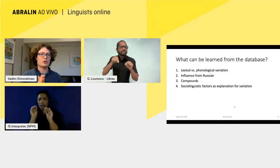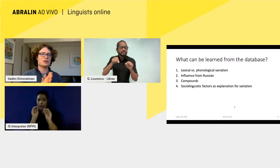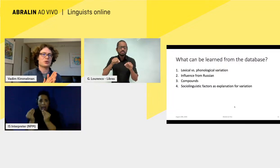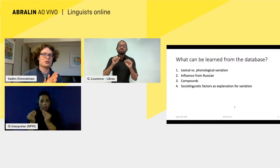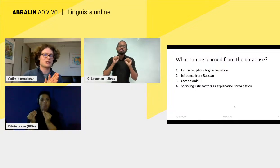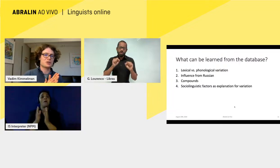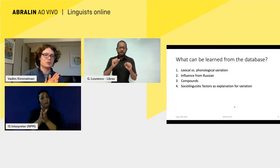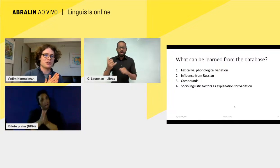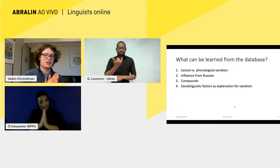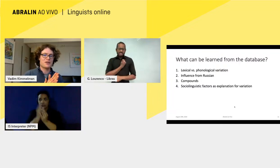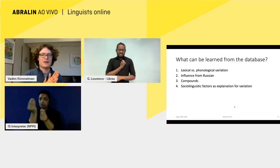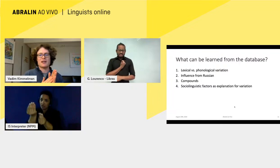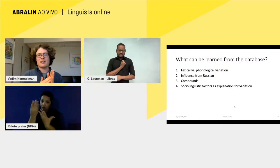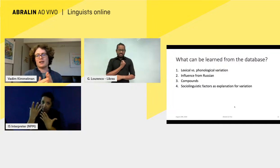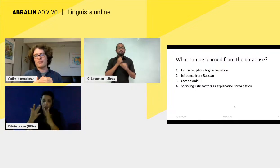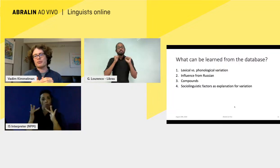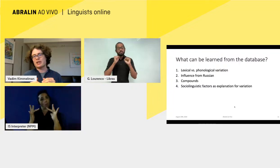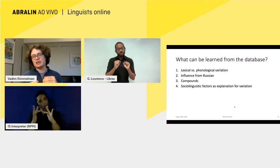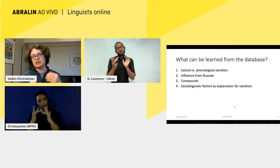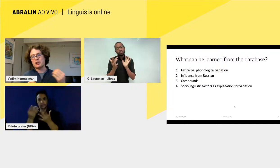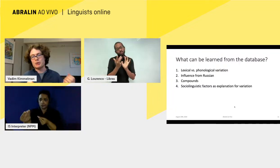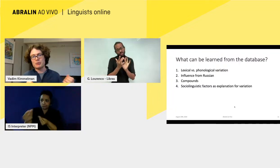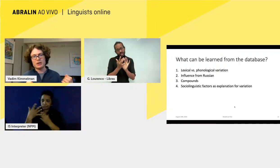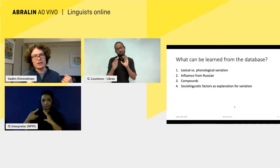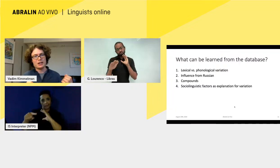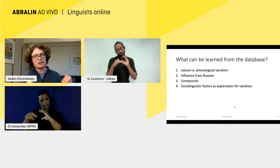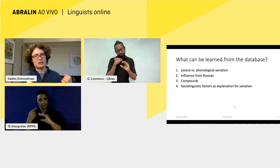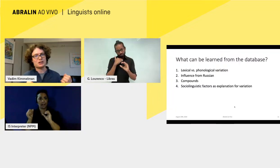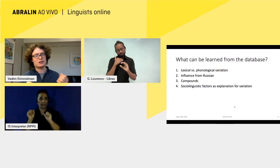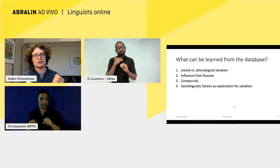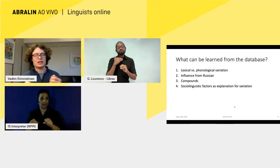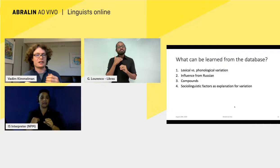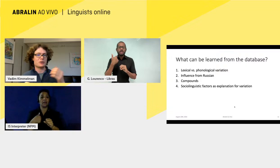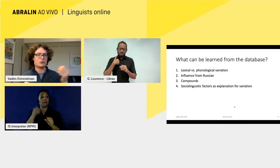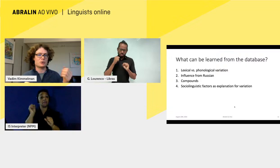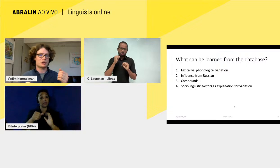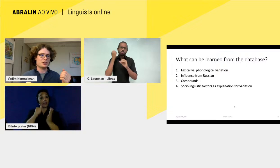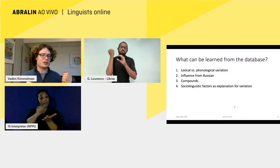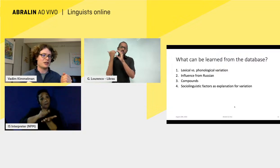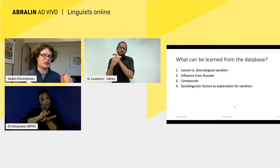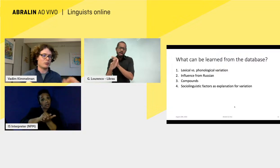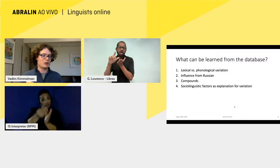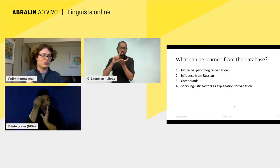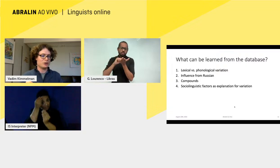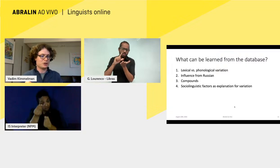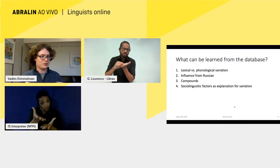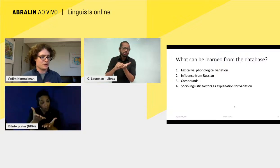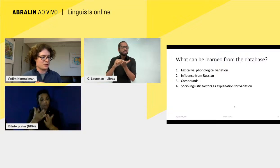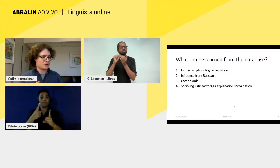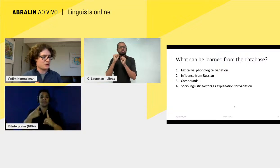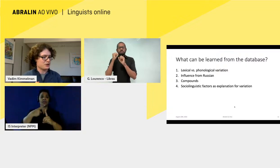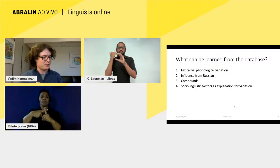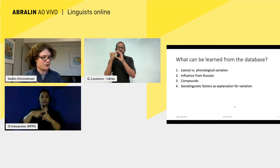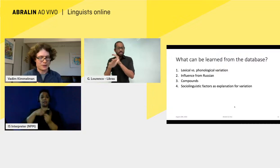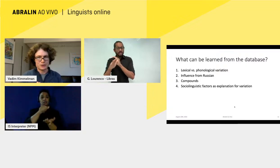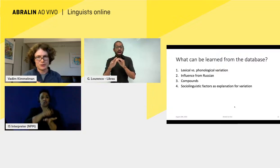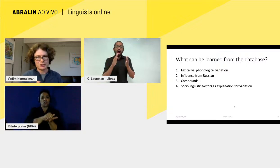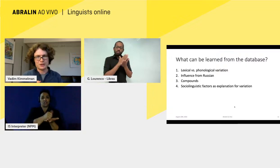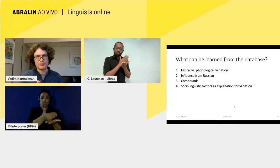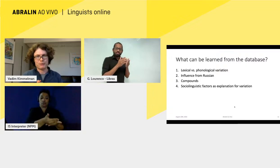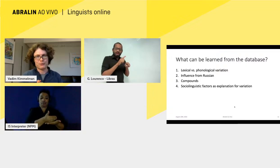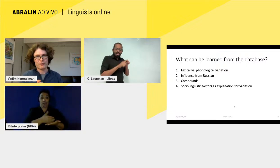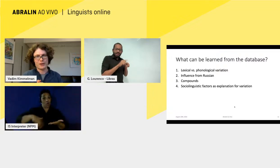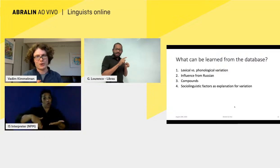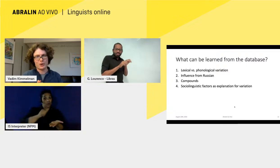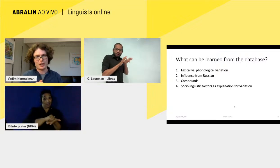know. Please contact me. I can share publications. I can also share unpublished research if you are